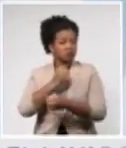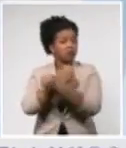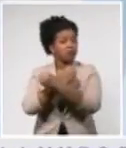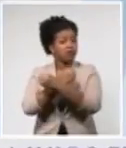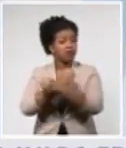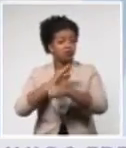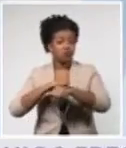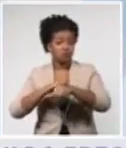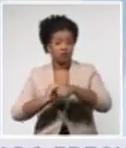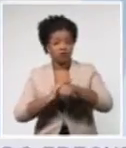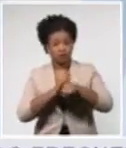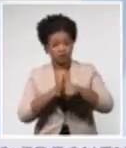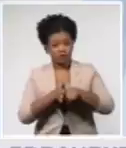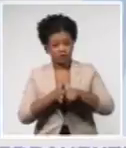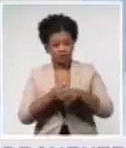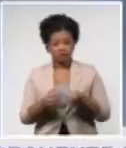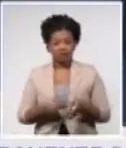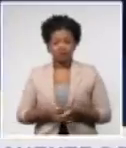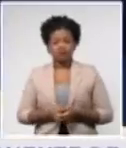risks.